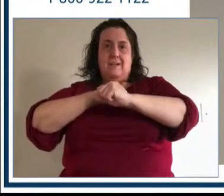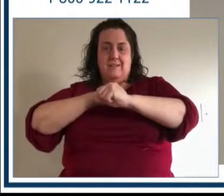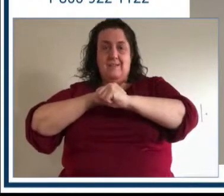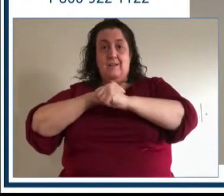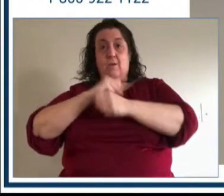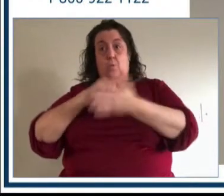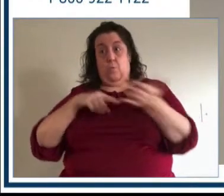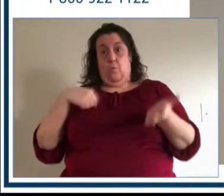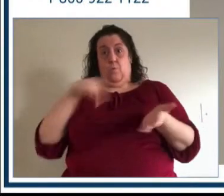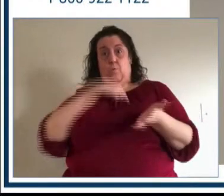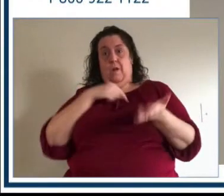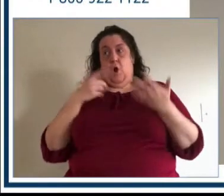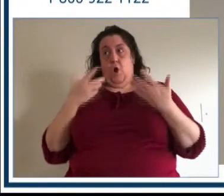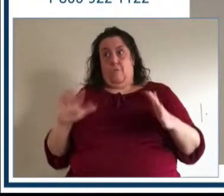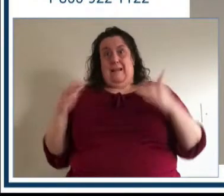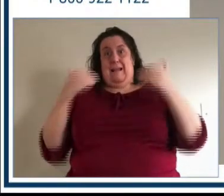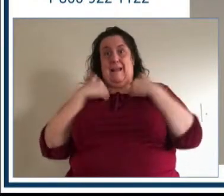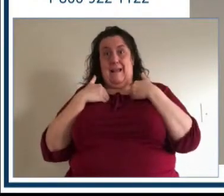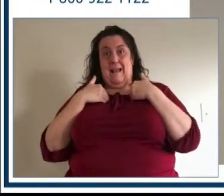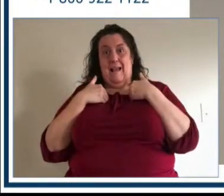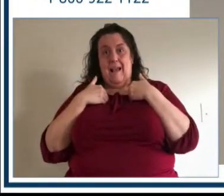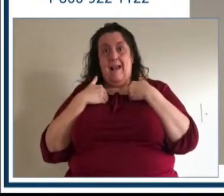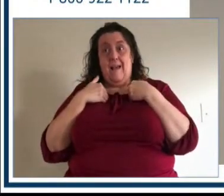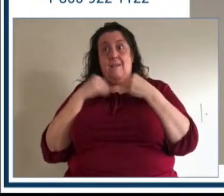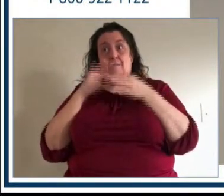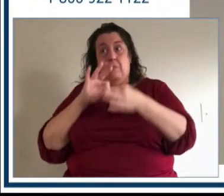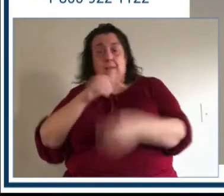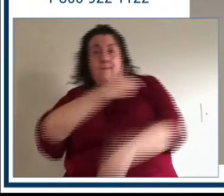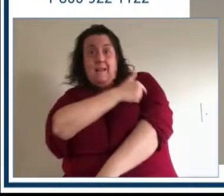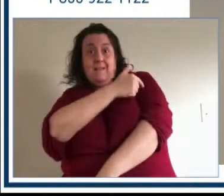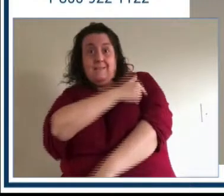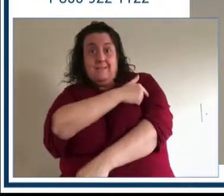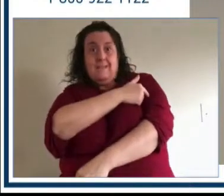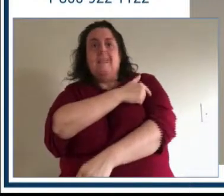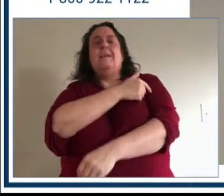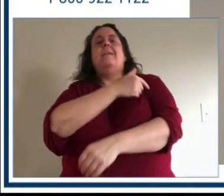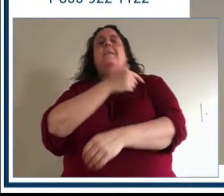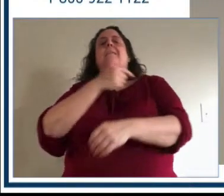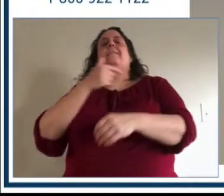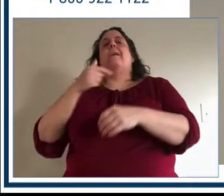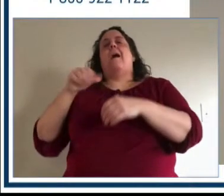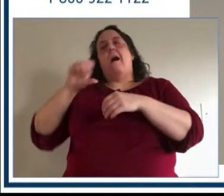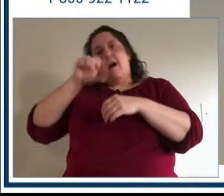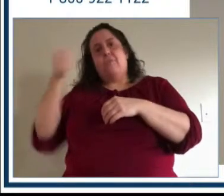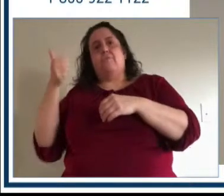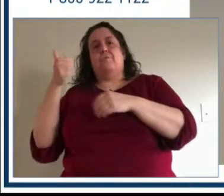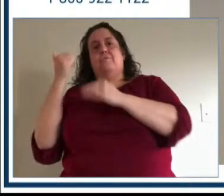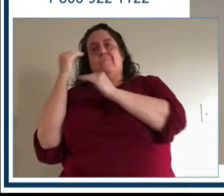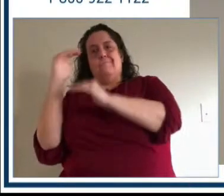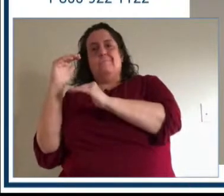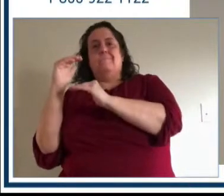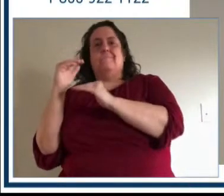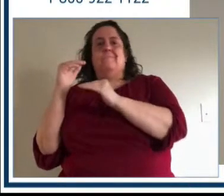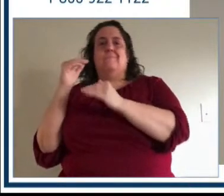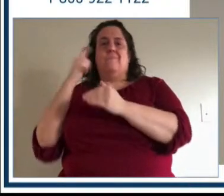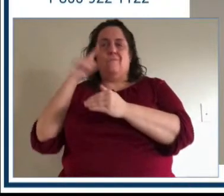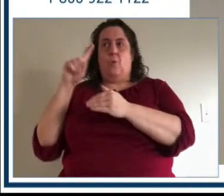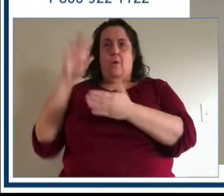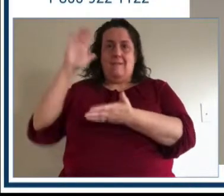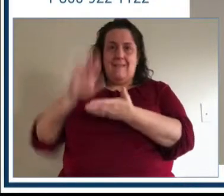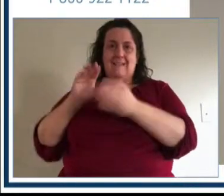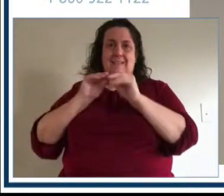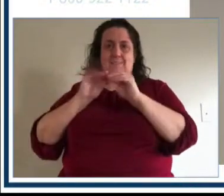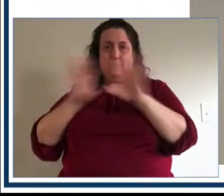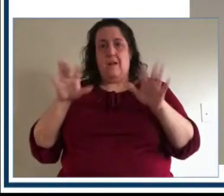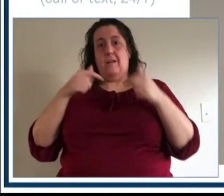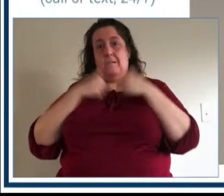really protection that comes from vaccination to minimize any of that further spread. I'm a realist. We